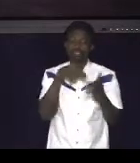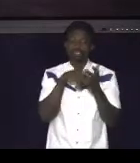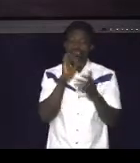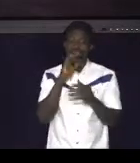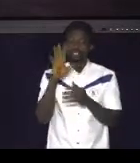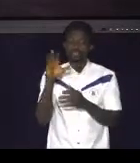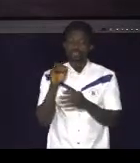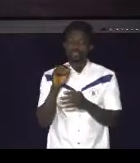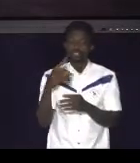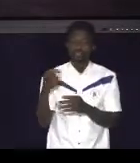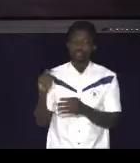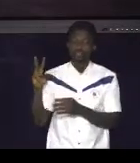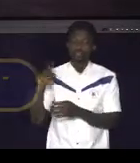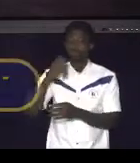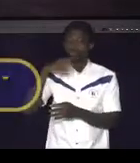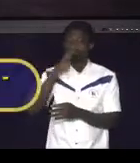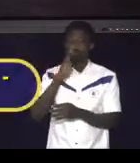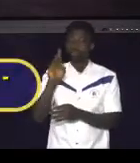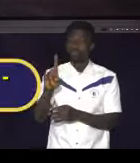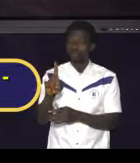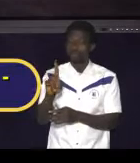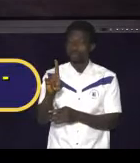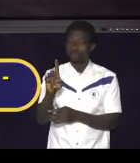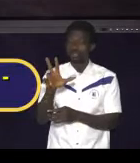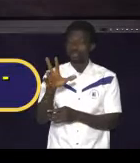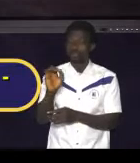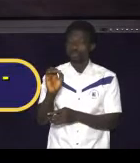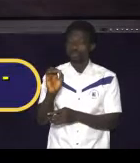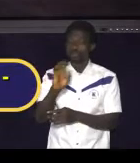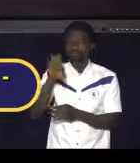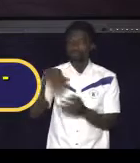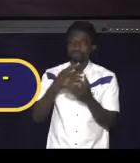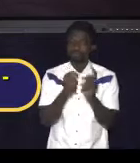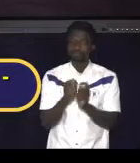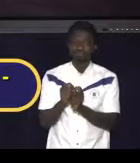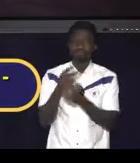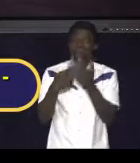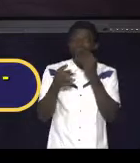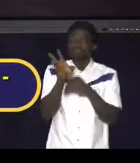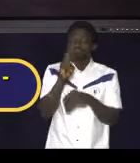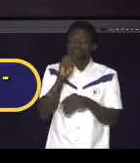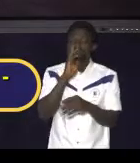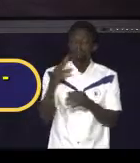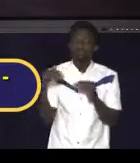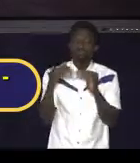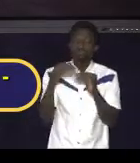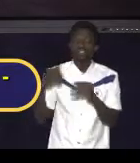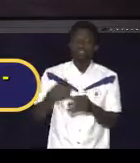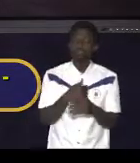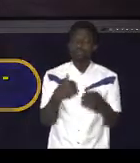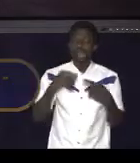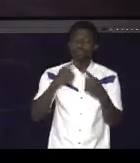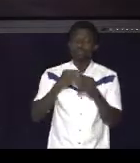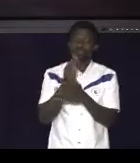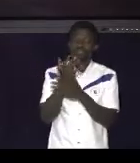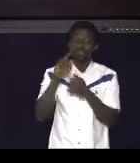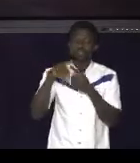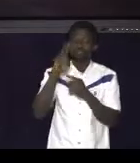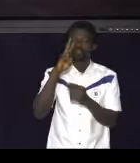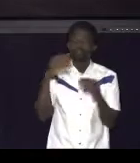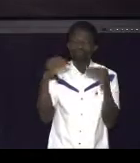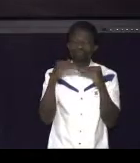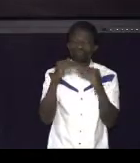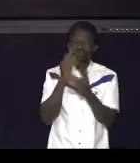50, the remaining two must be 130 altogether. But both of them are equal, so we have to divide this into two equal